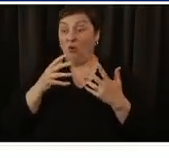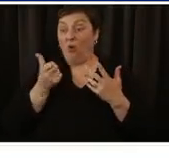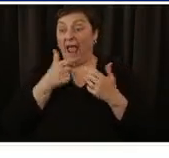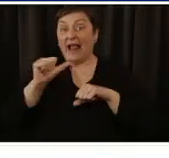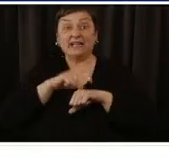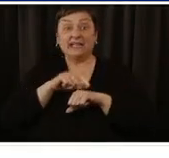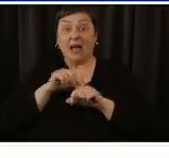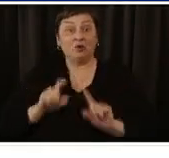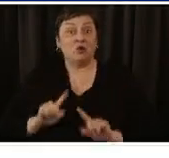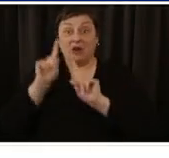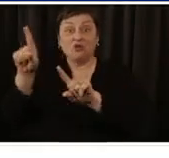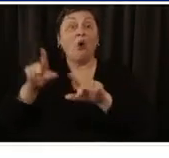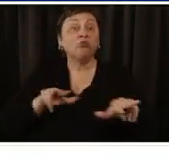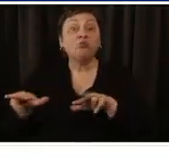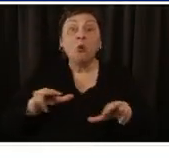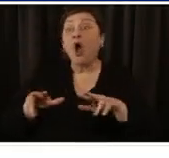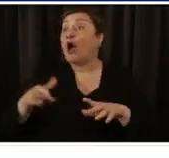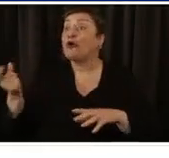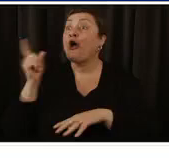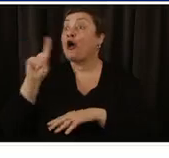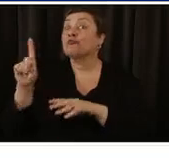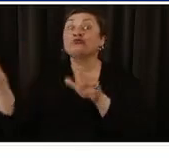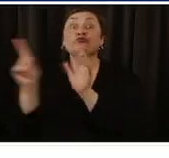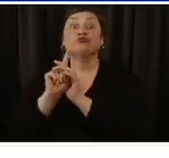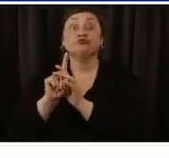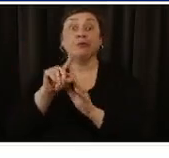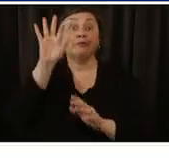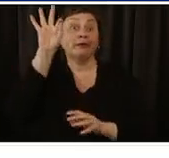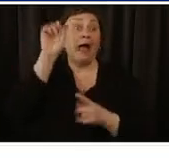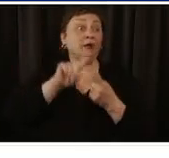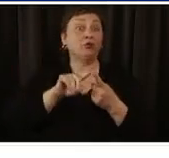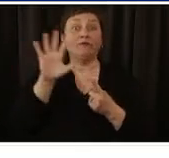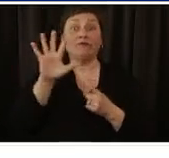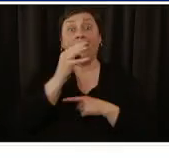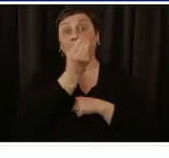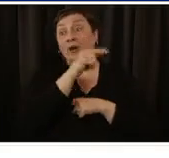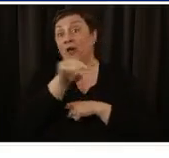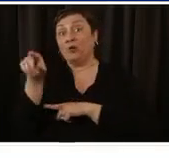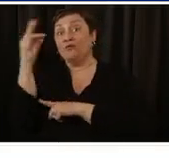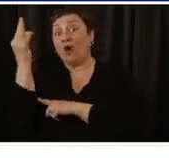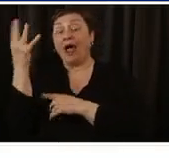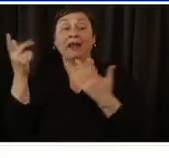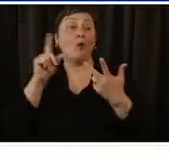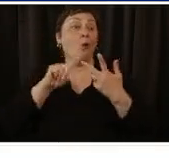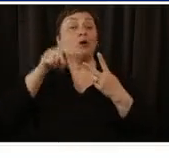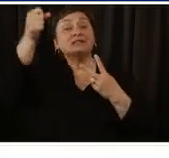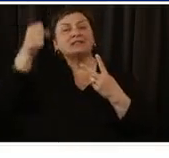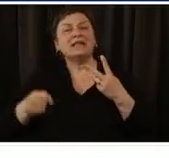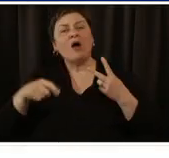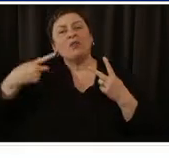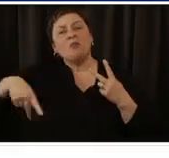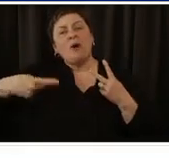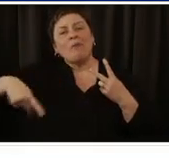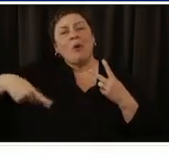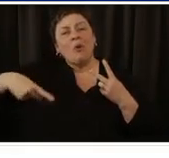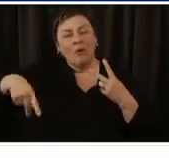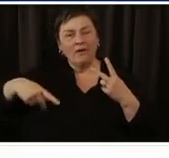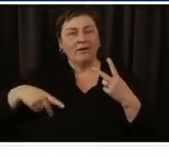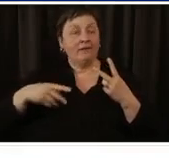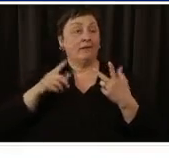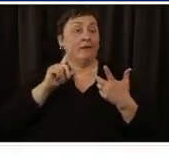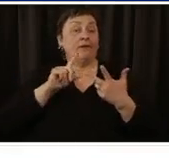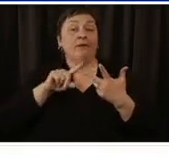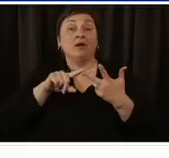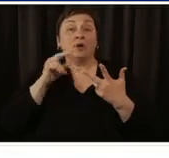there, Friday through Monday, 9 a.m. to 5 p.m. at Colorado State Fairgrounds in Pueblo. At the ranch near Loveland, 10 a.m. to